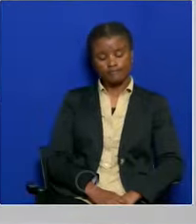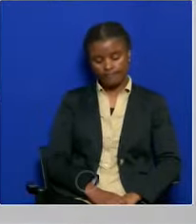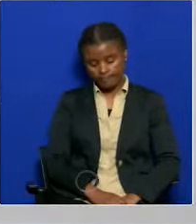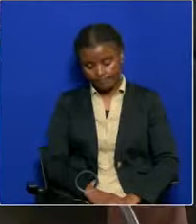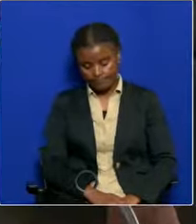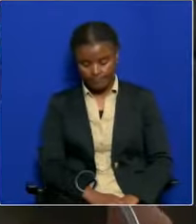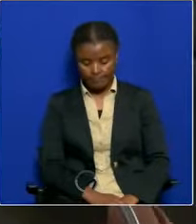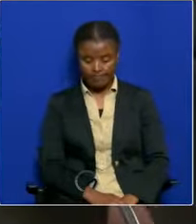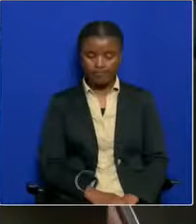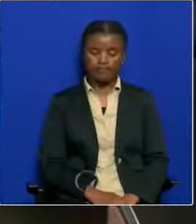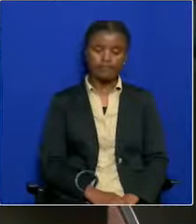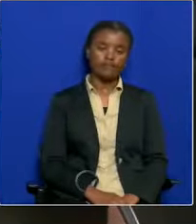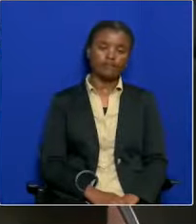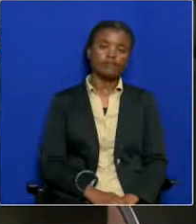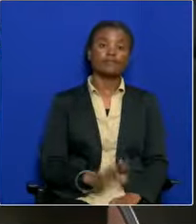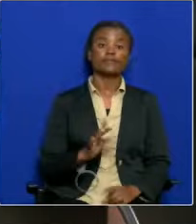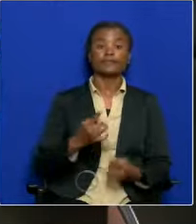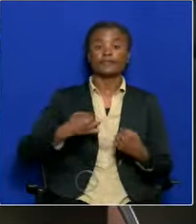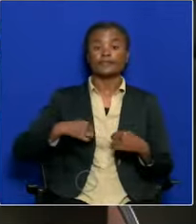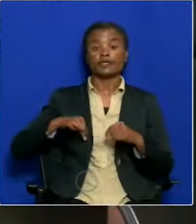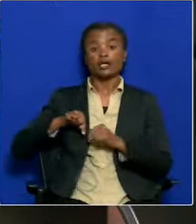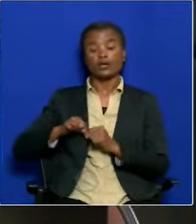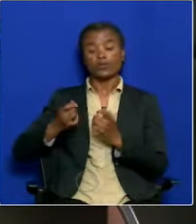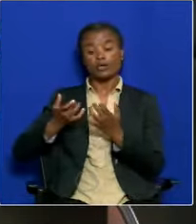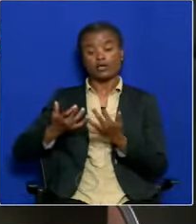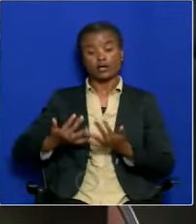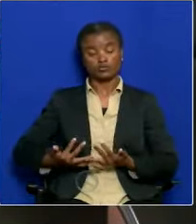On our count, General,